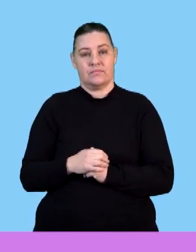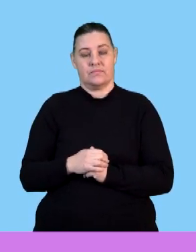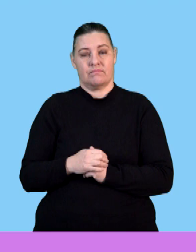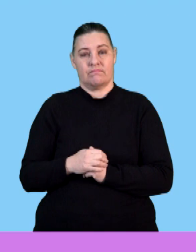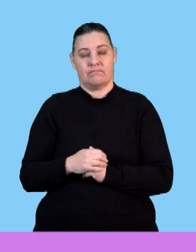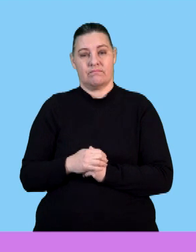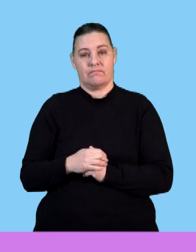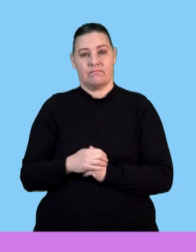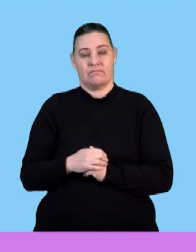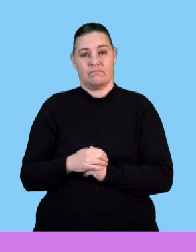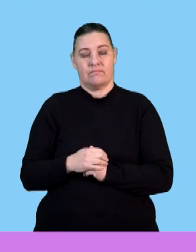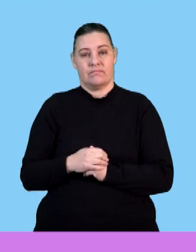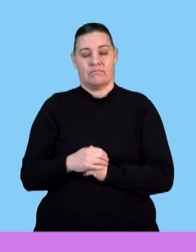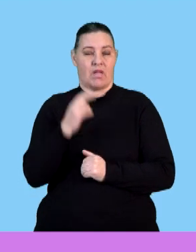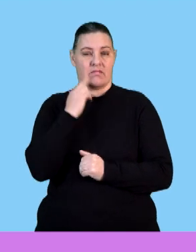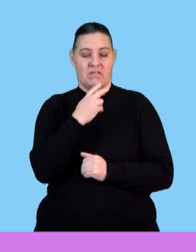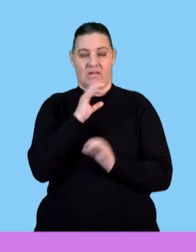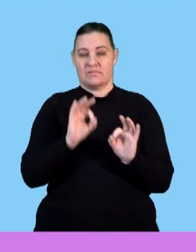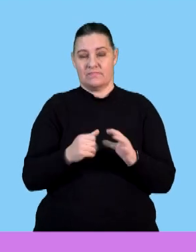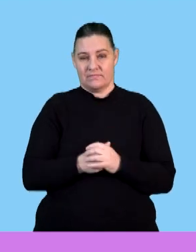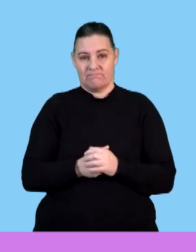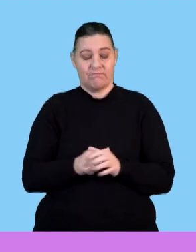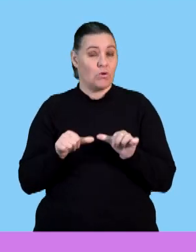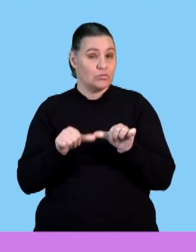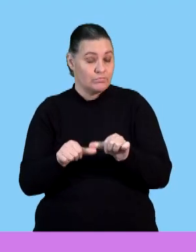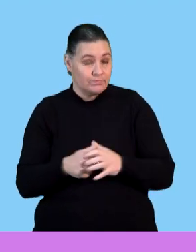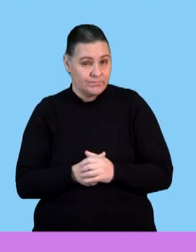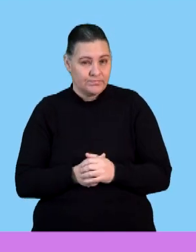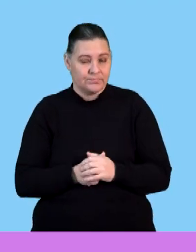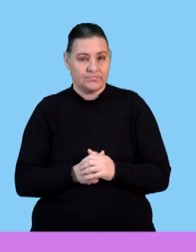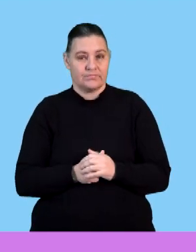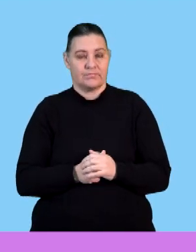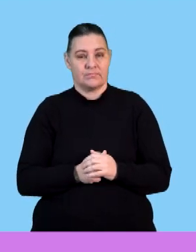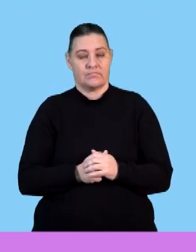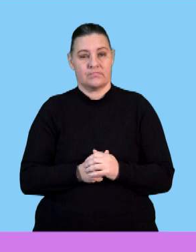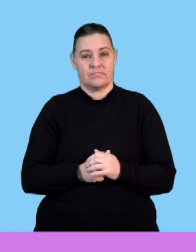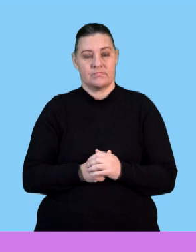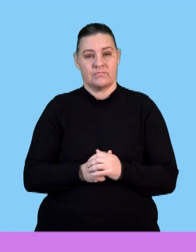There we go. Very nice. Let's carry on.